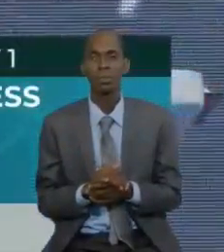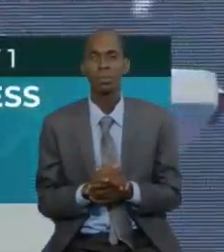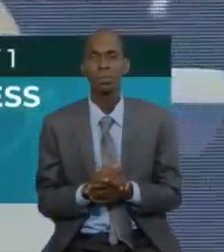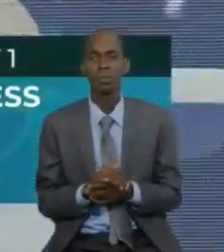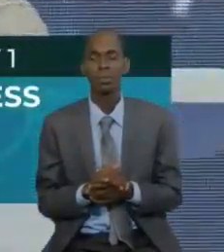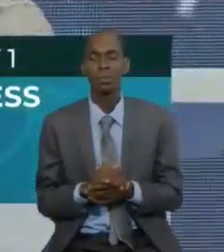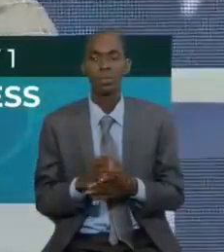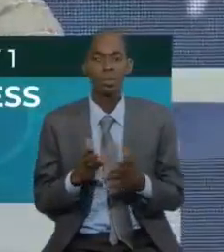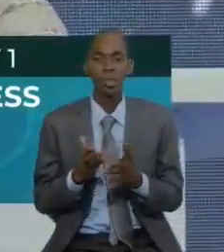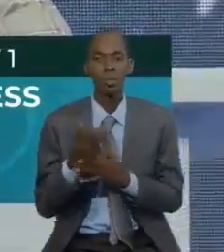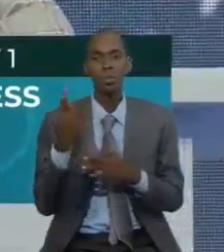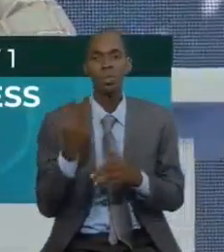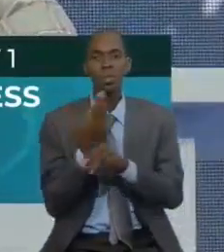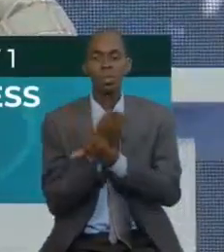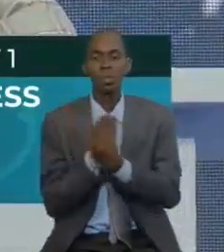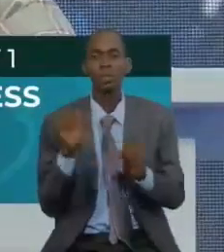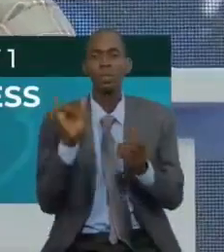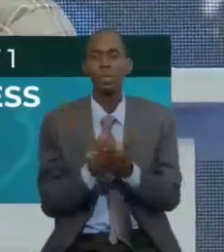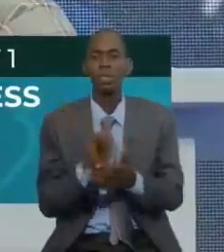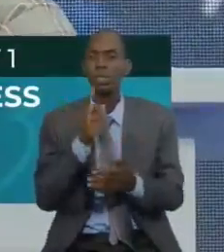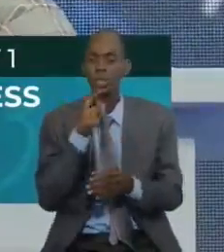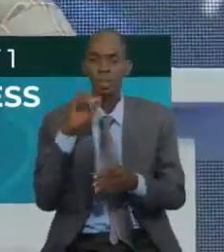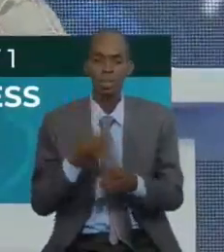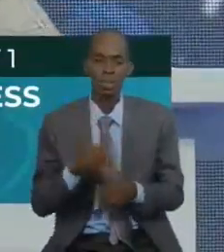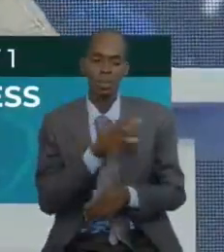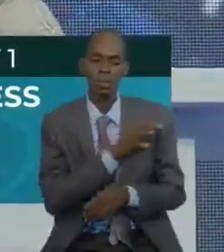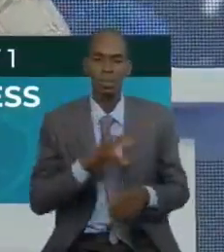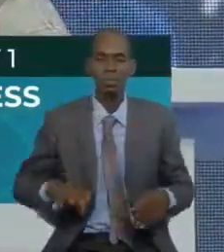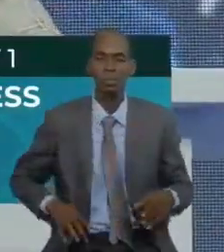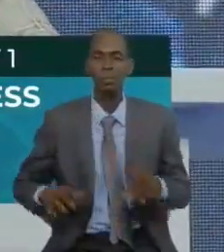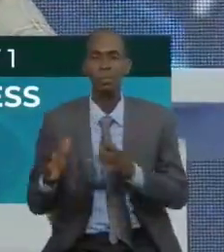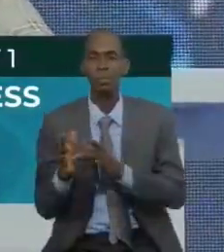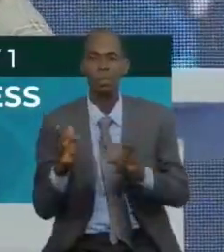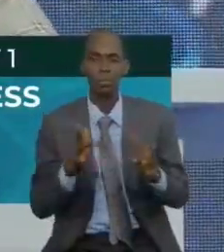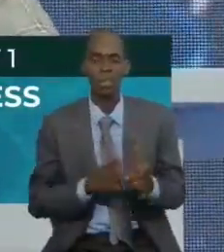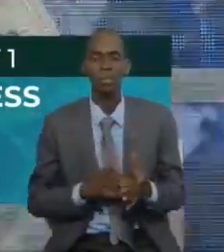Through the redemption that is in Christ Jesus,